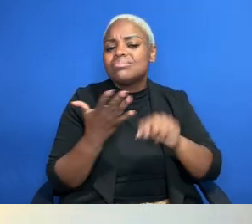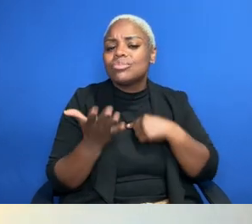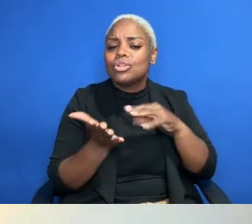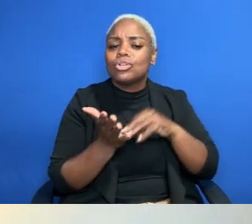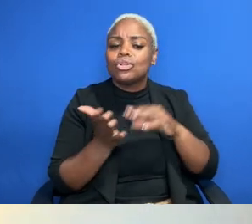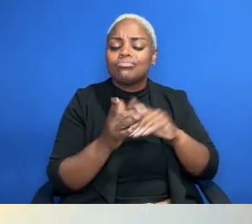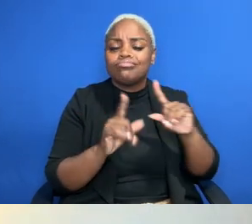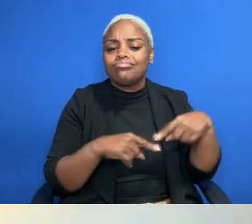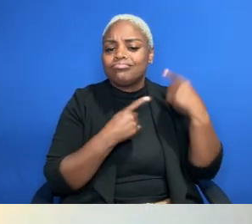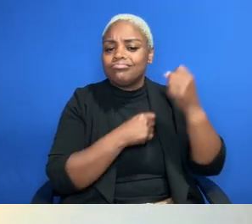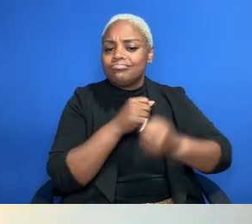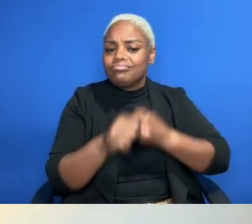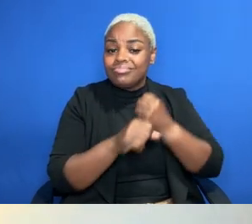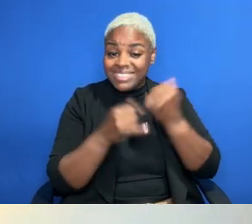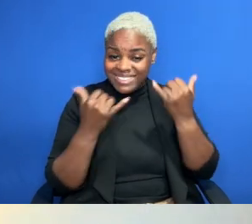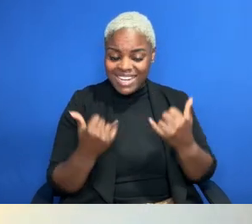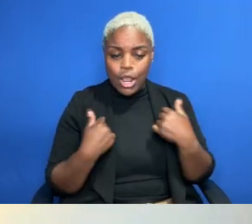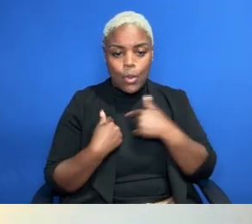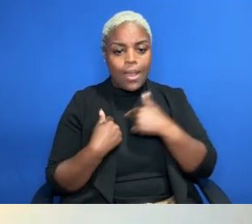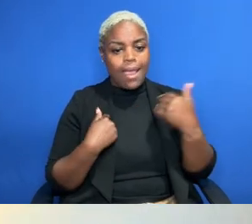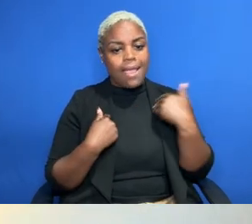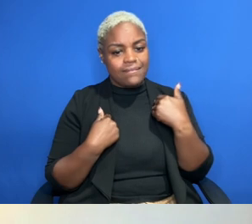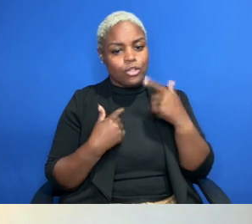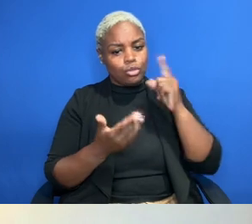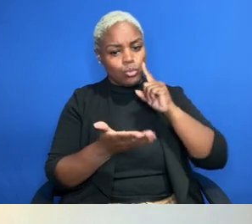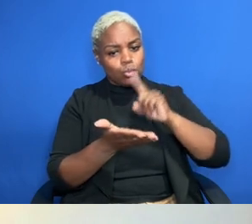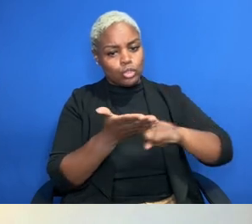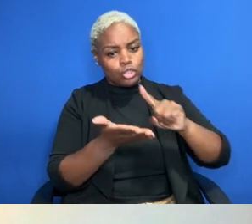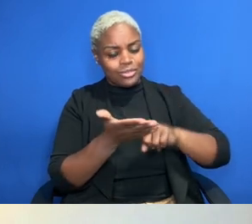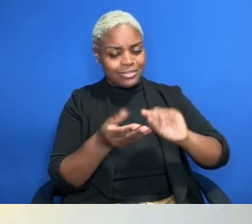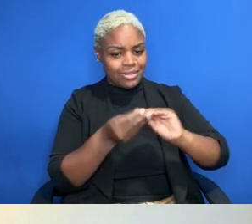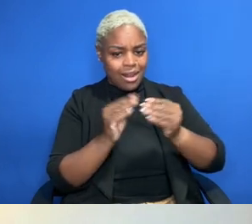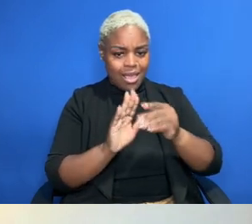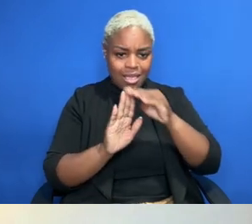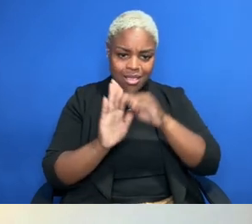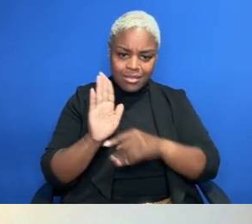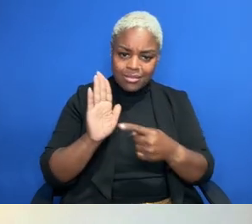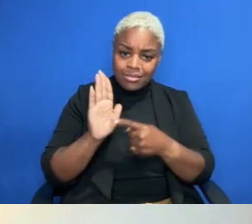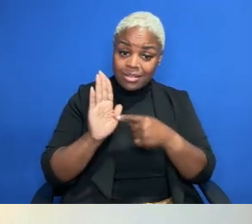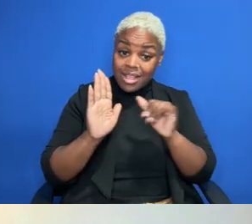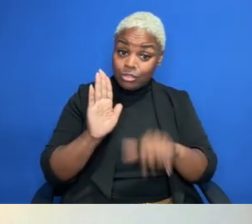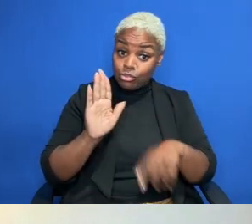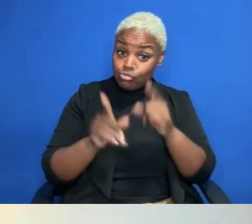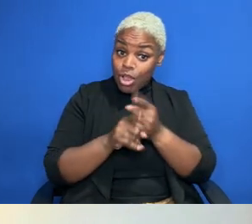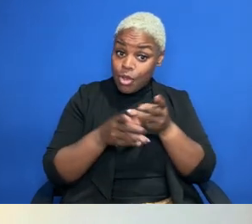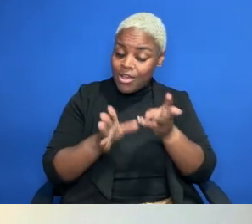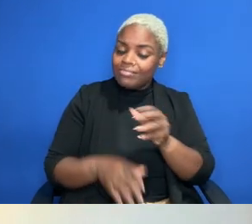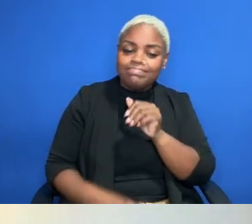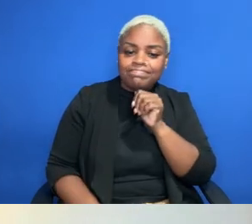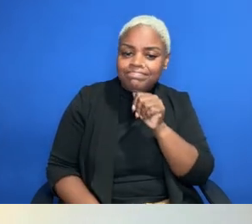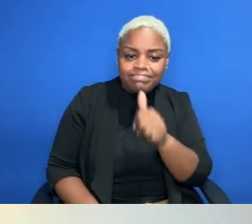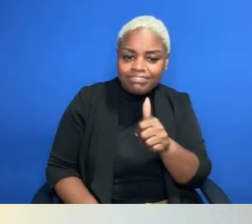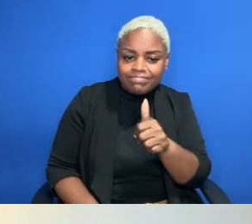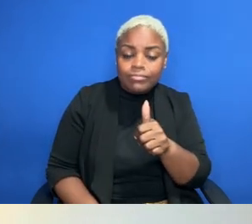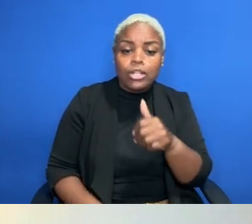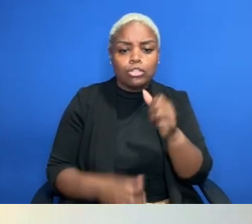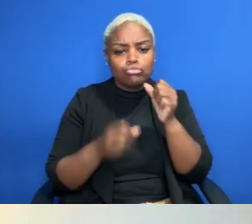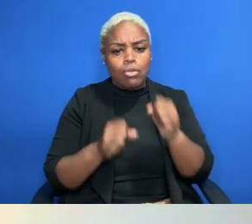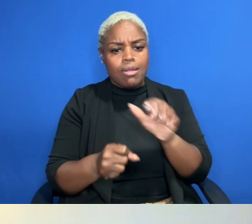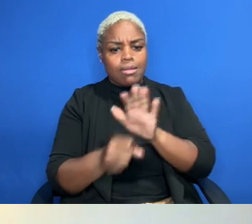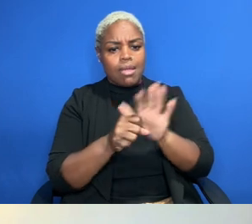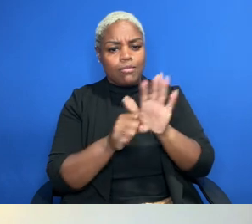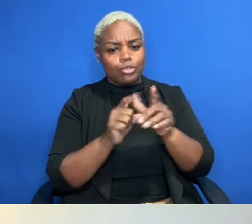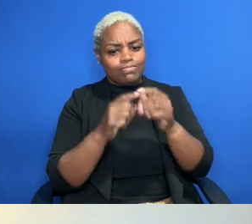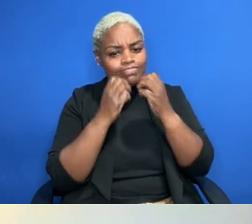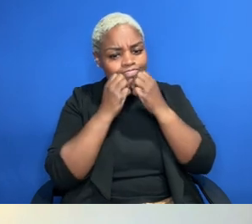things that we learned years ago, we now have the research and the data to say that this is not the right way, and to